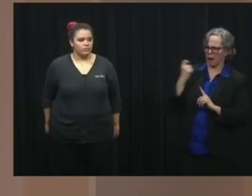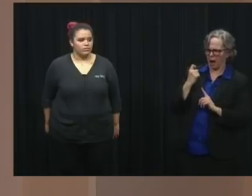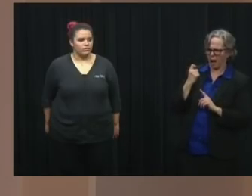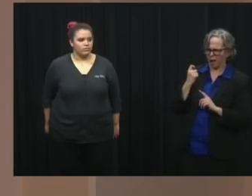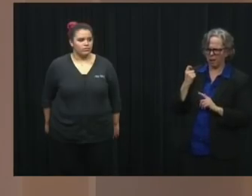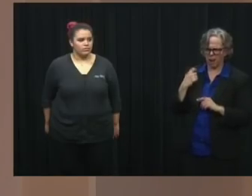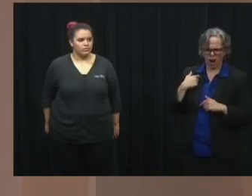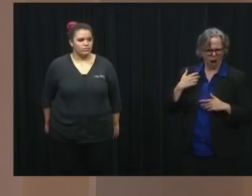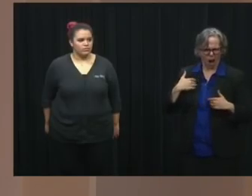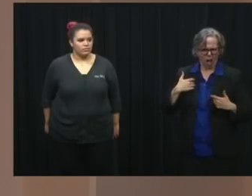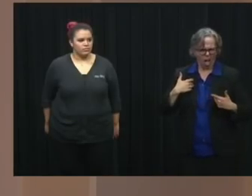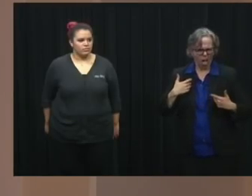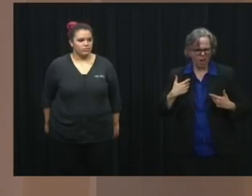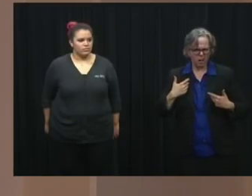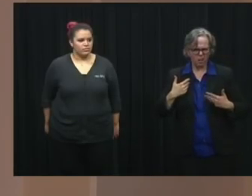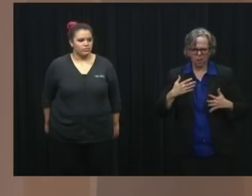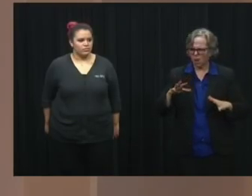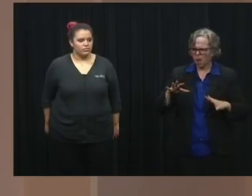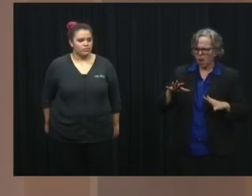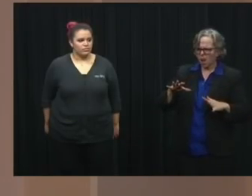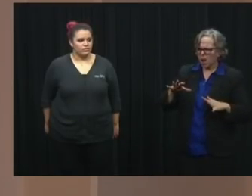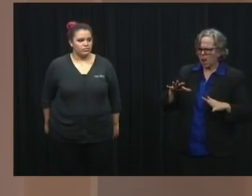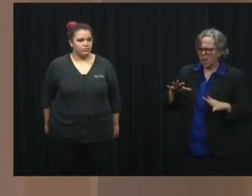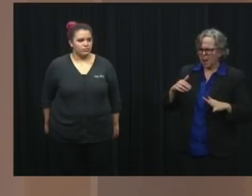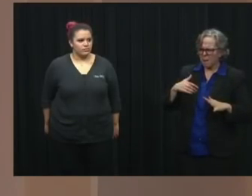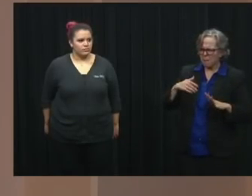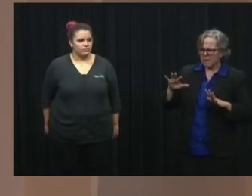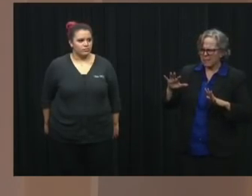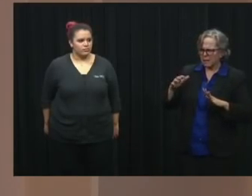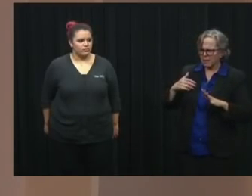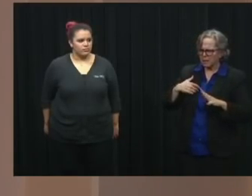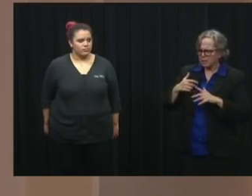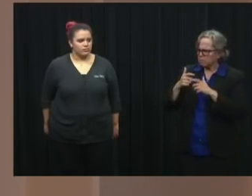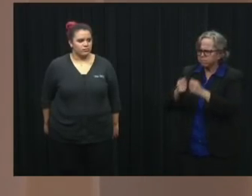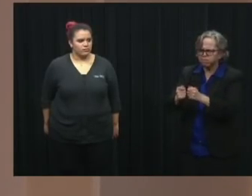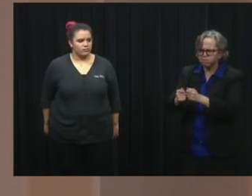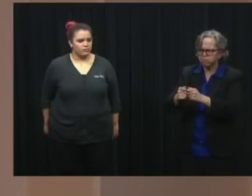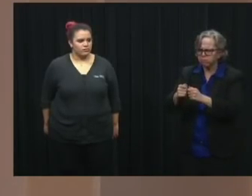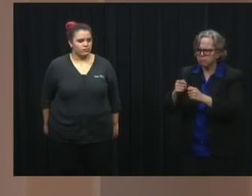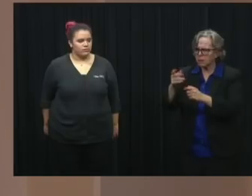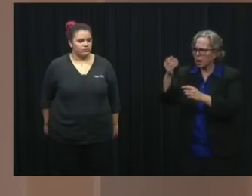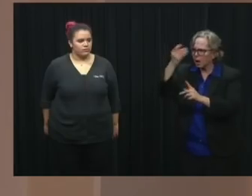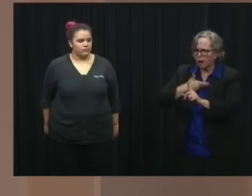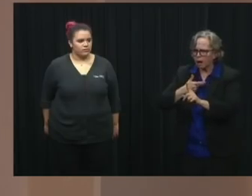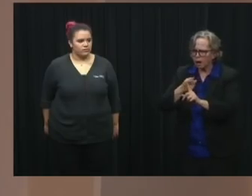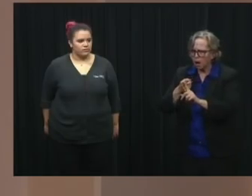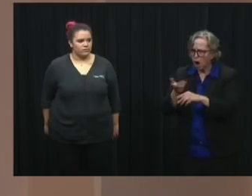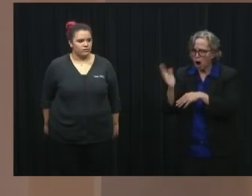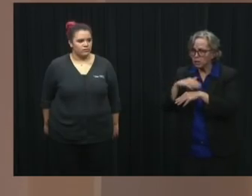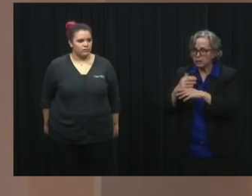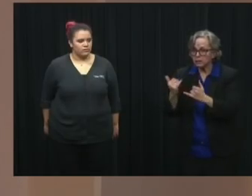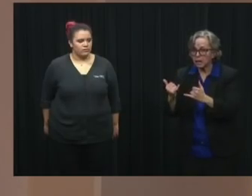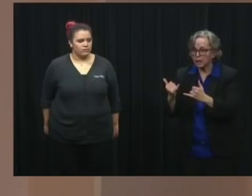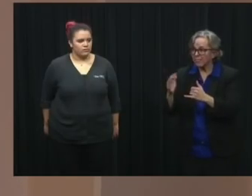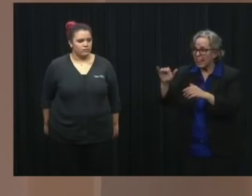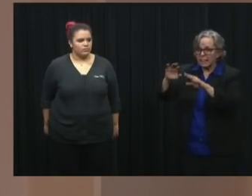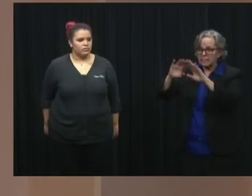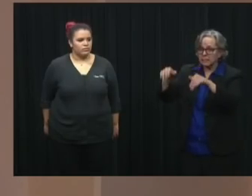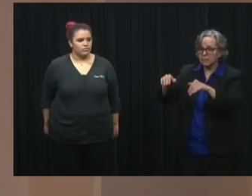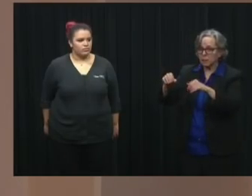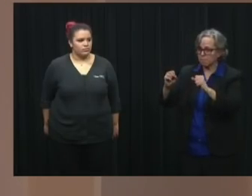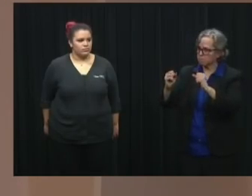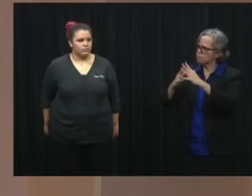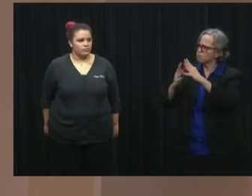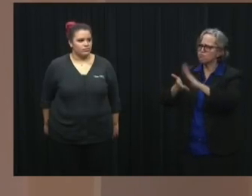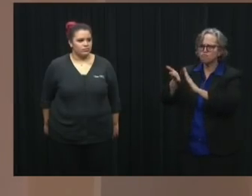I've immediately texted the director right from here, and she has assured me that all day today that system has been up and running. There have been no